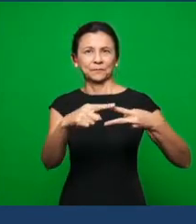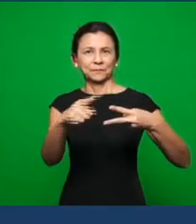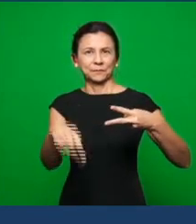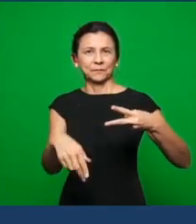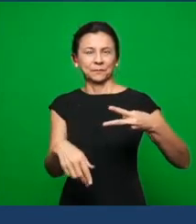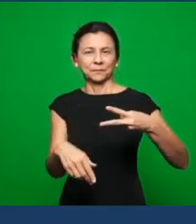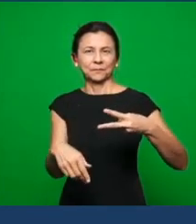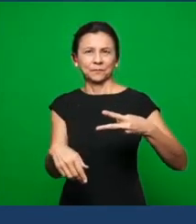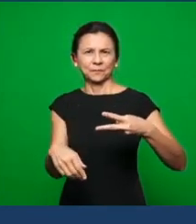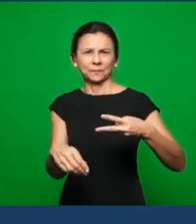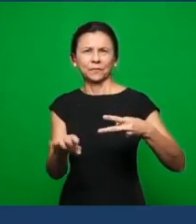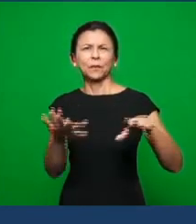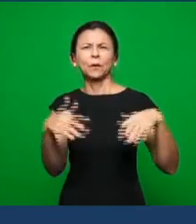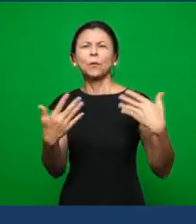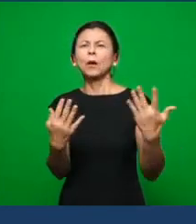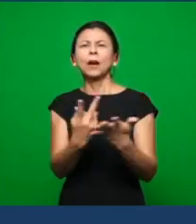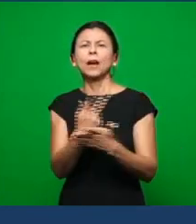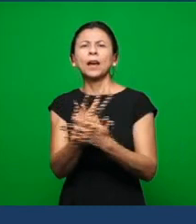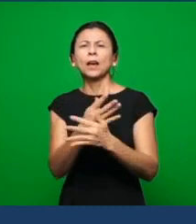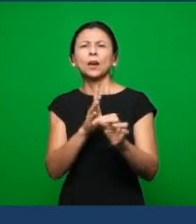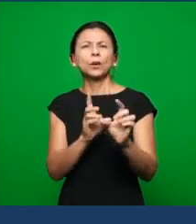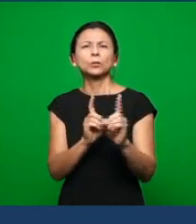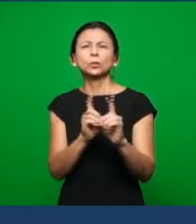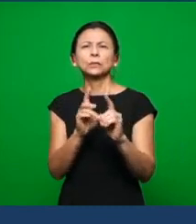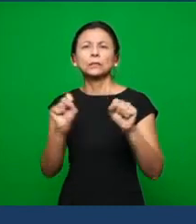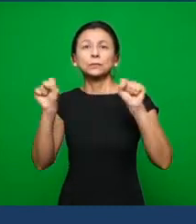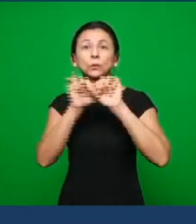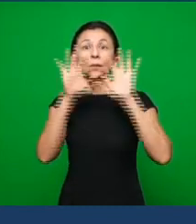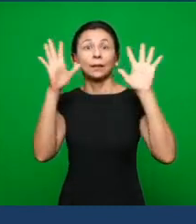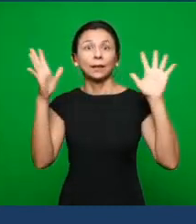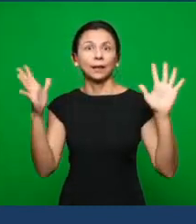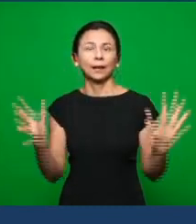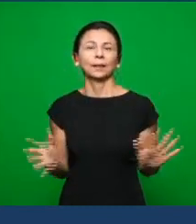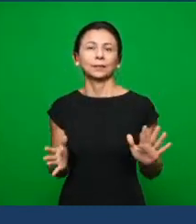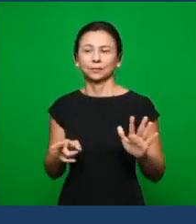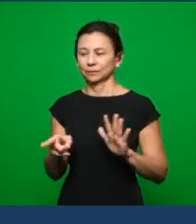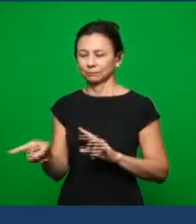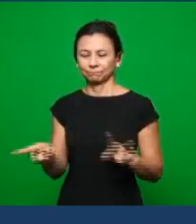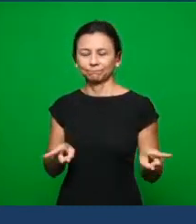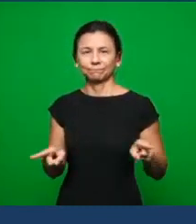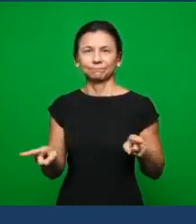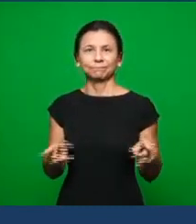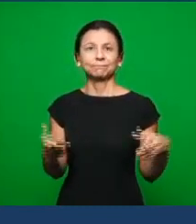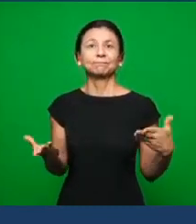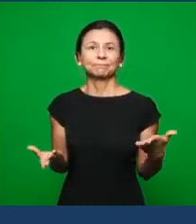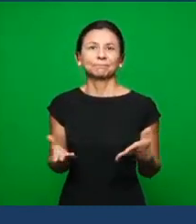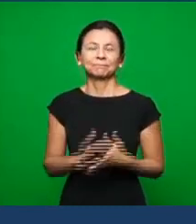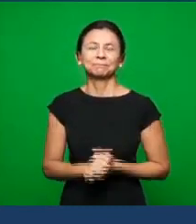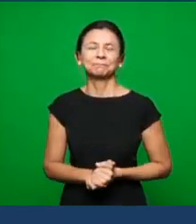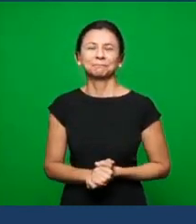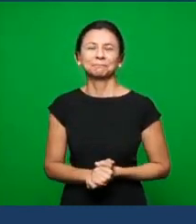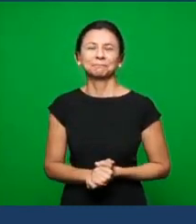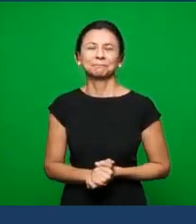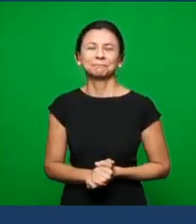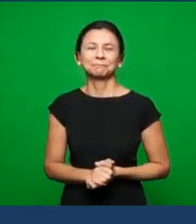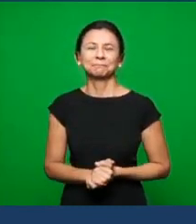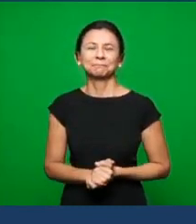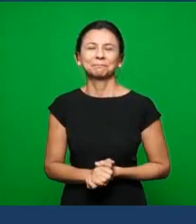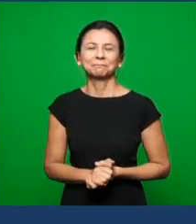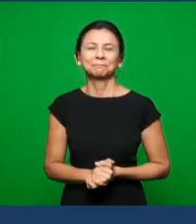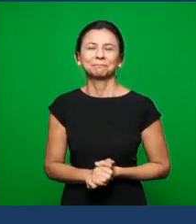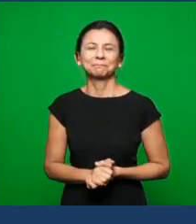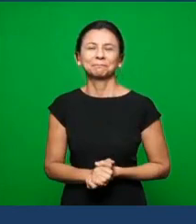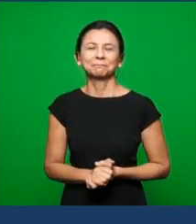and finding here these doctrinary errors that have been established clearly in these two churches. We're going to go back in 3 minutes.